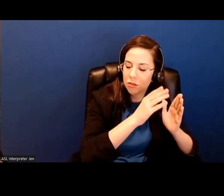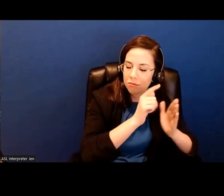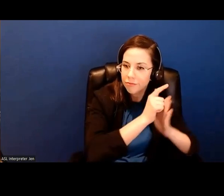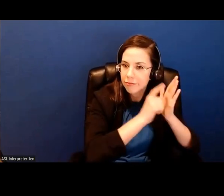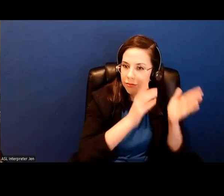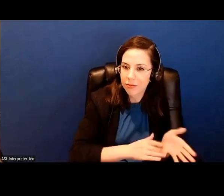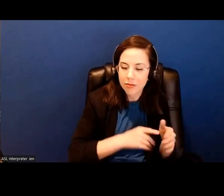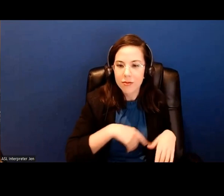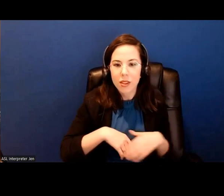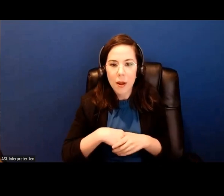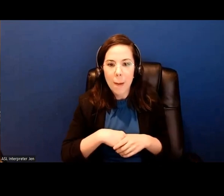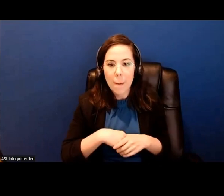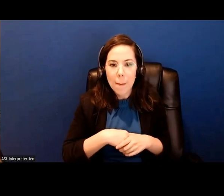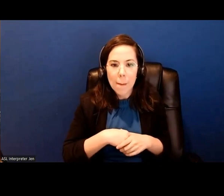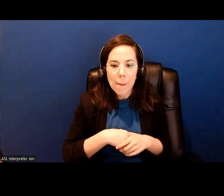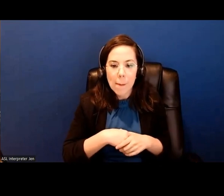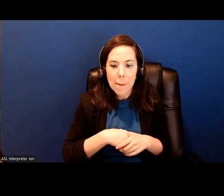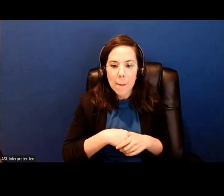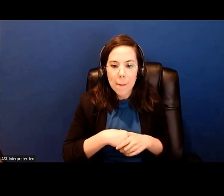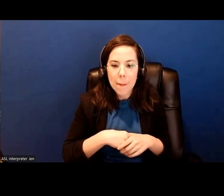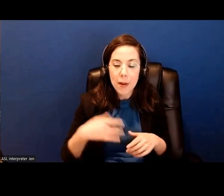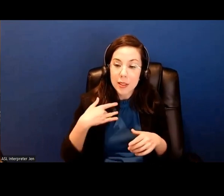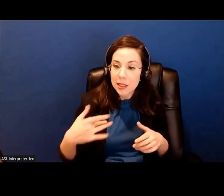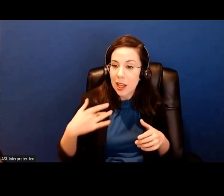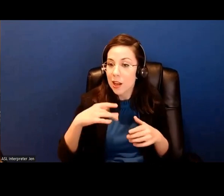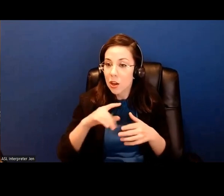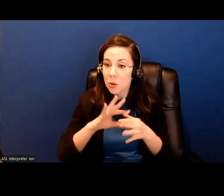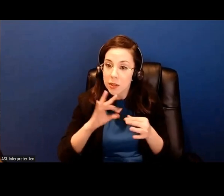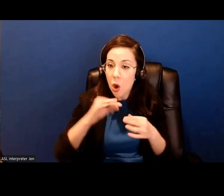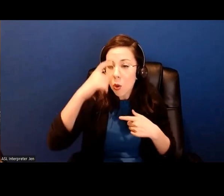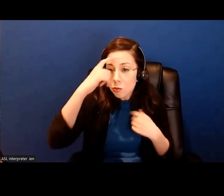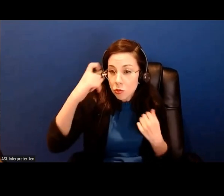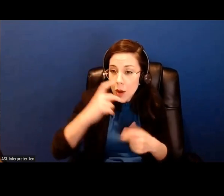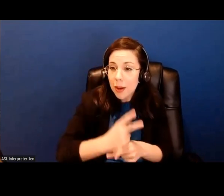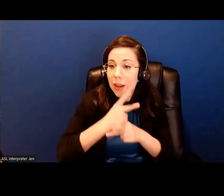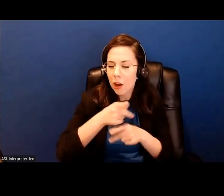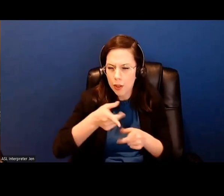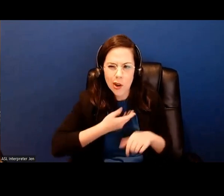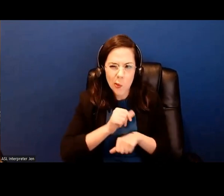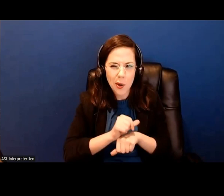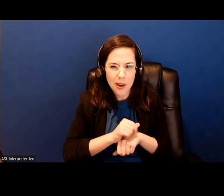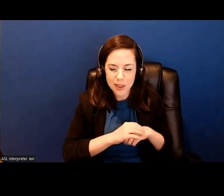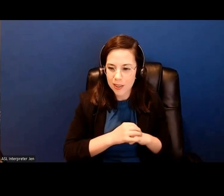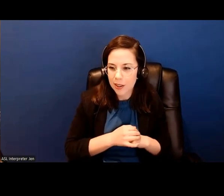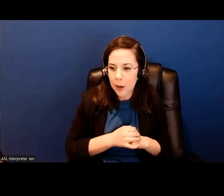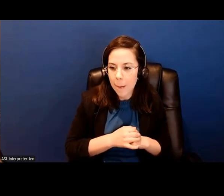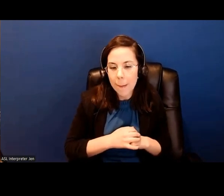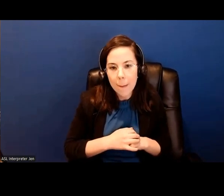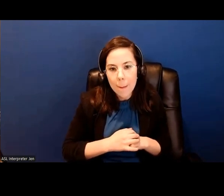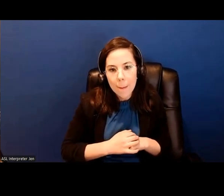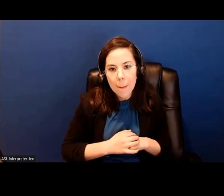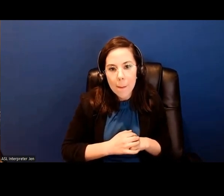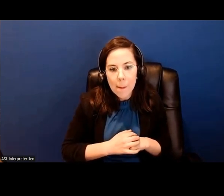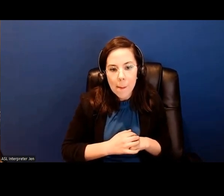would be able to say it's healing focused care. They do trauma work. They have a deep understanding of that work. And so and I would say that